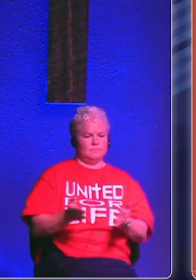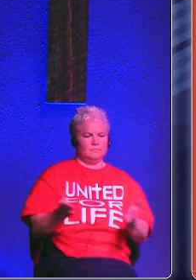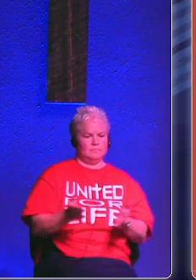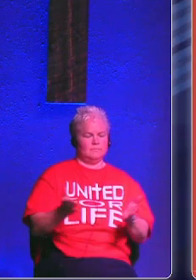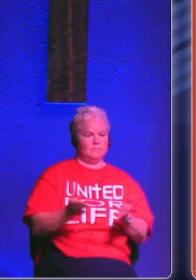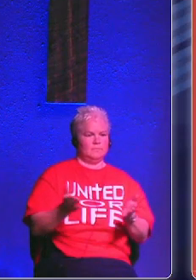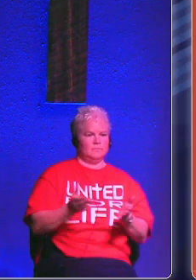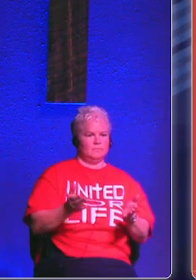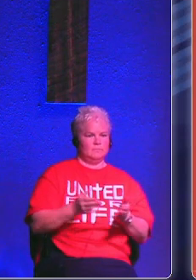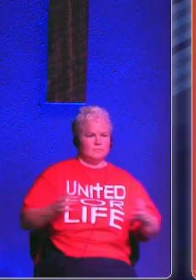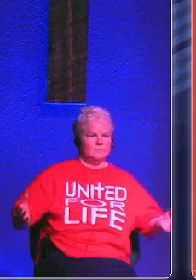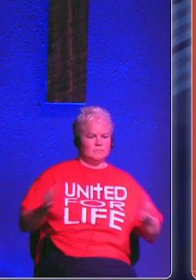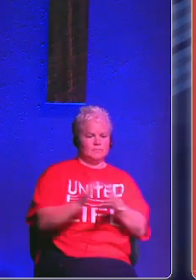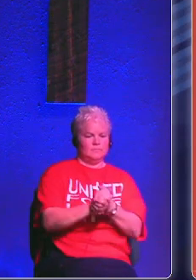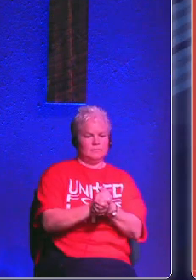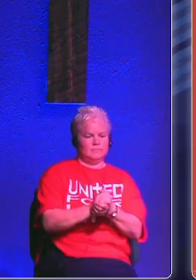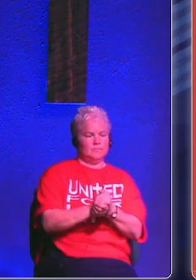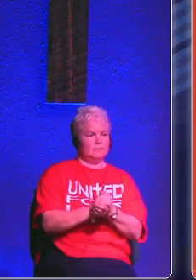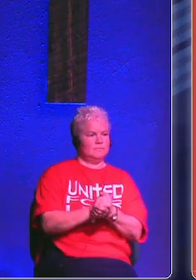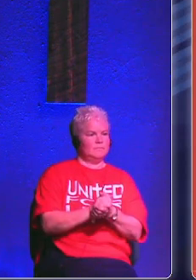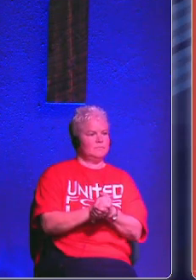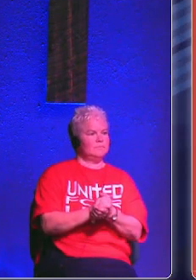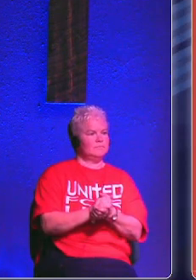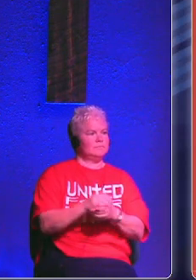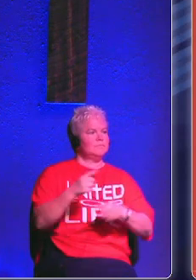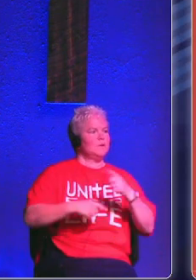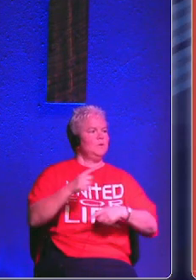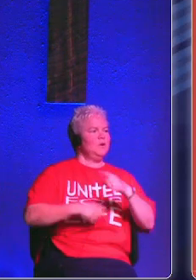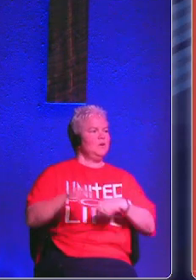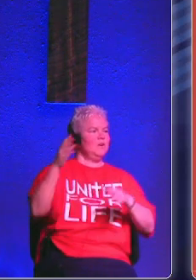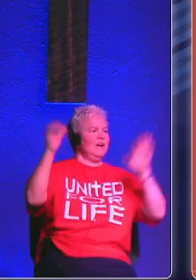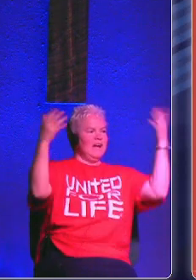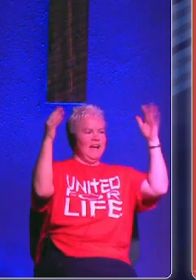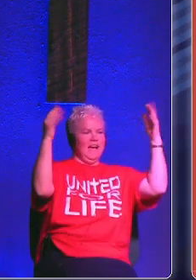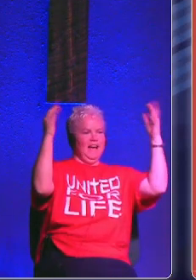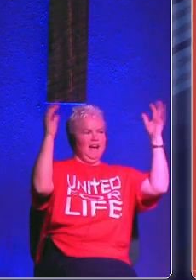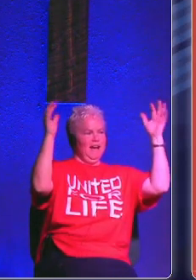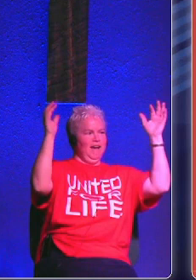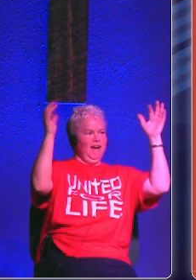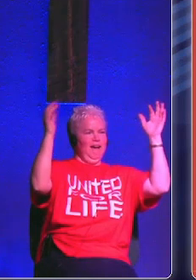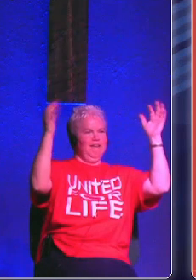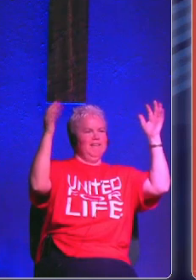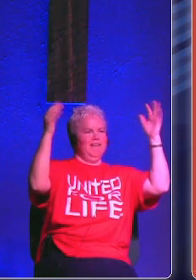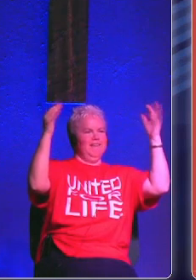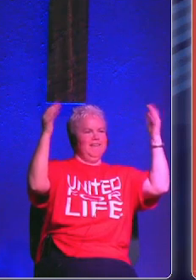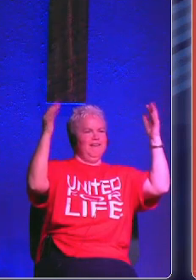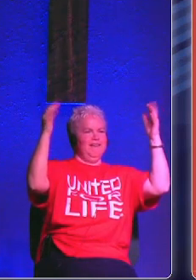have a wedding shower. We got a wedding coming up, don't we?